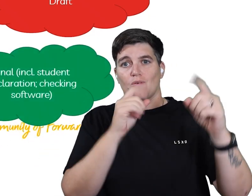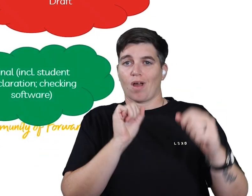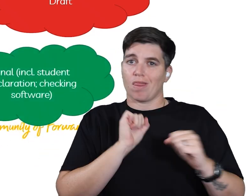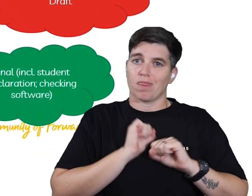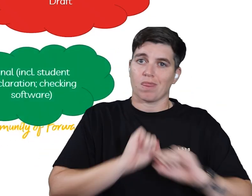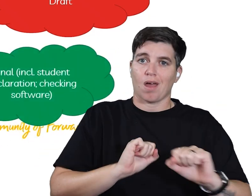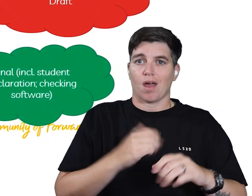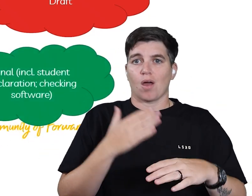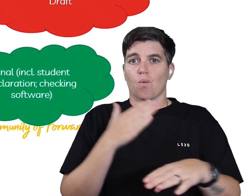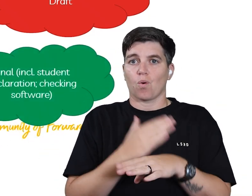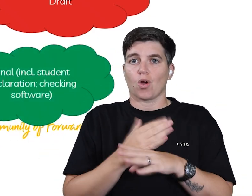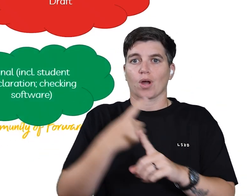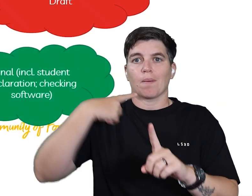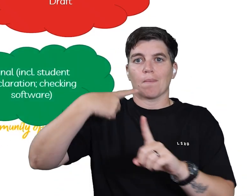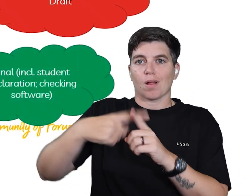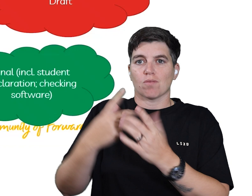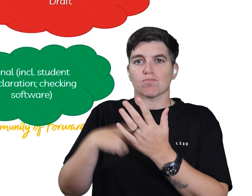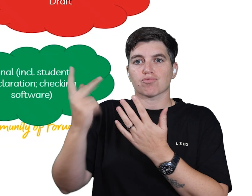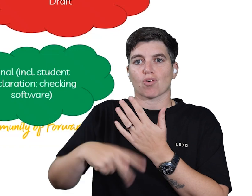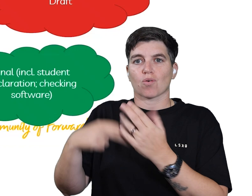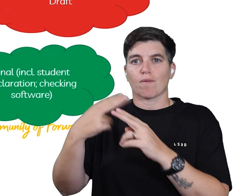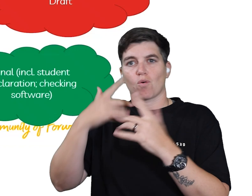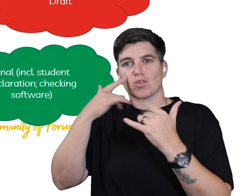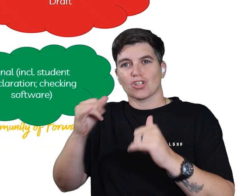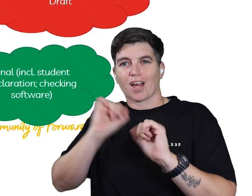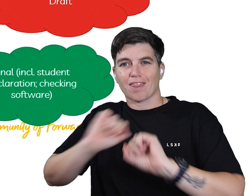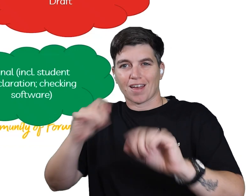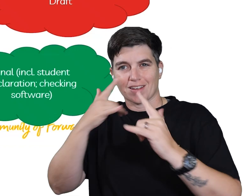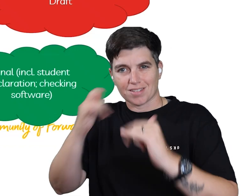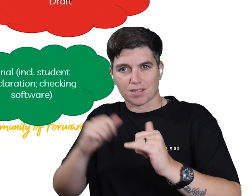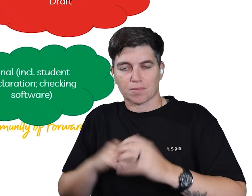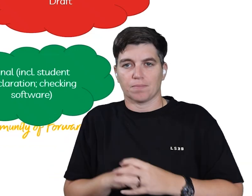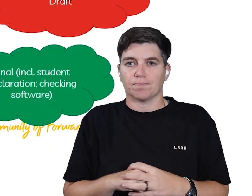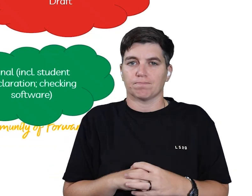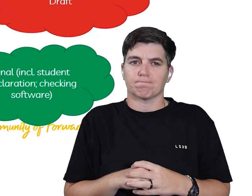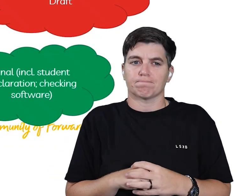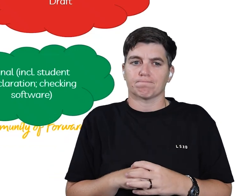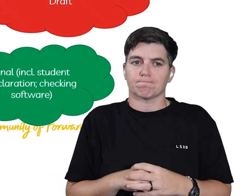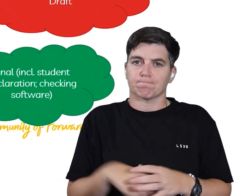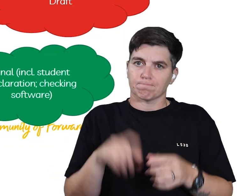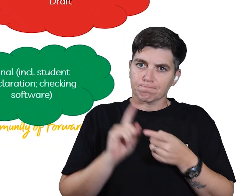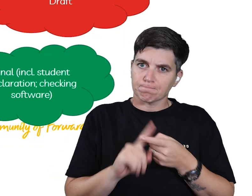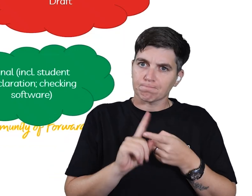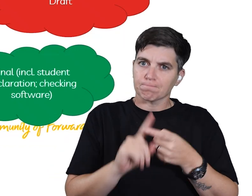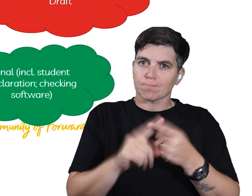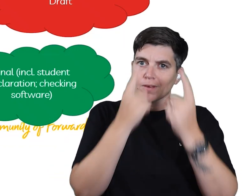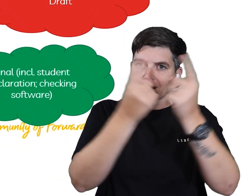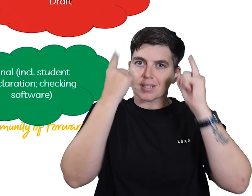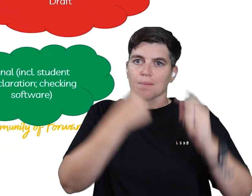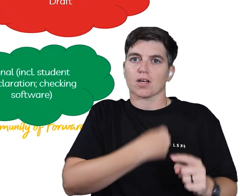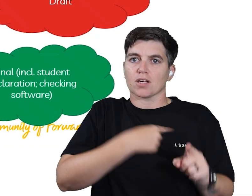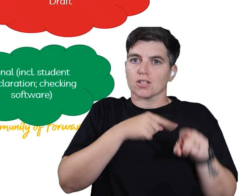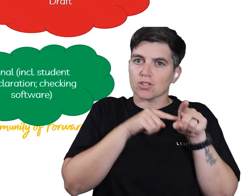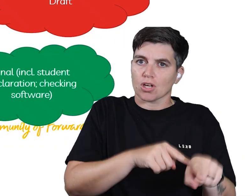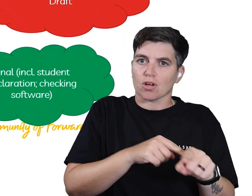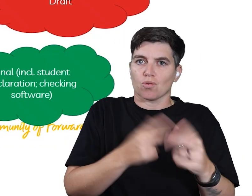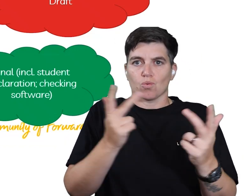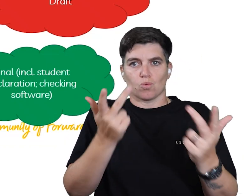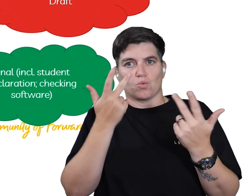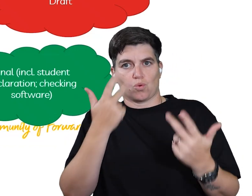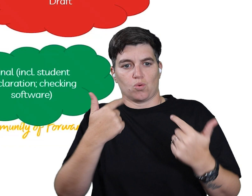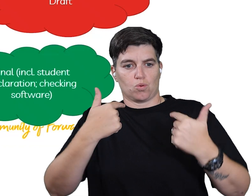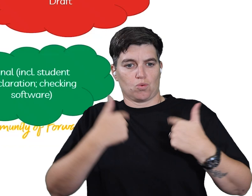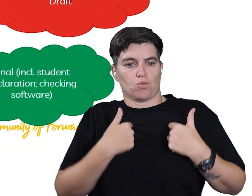own authentic work and software to check assessments. Maintaining academic integrity builds not only